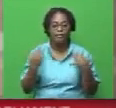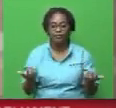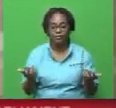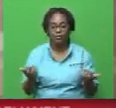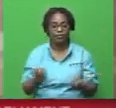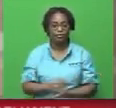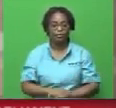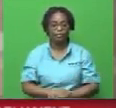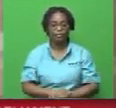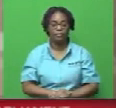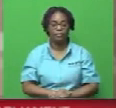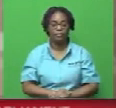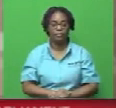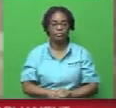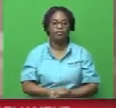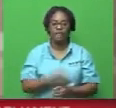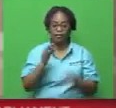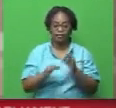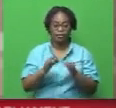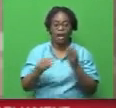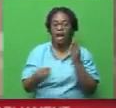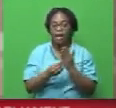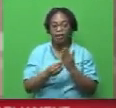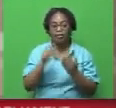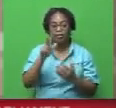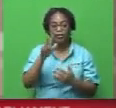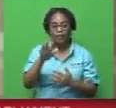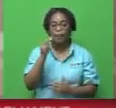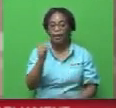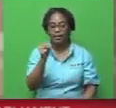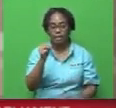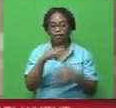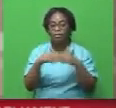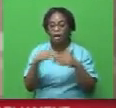If you add to that the $35 million that the TTP is paying for